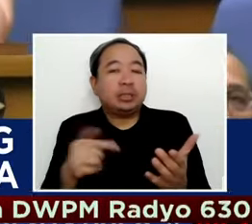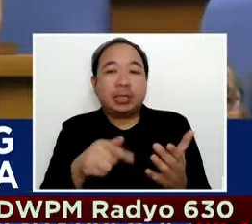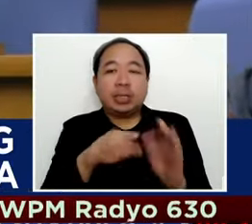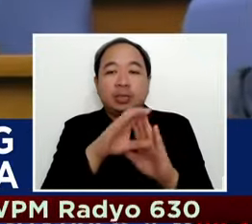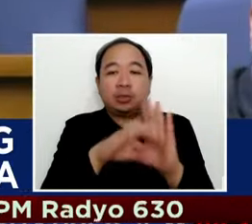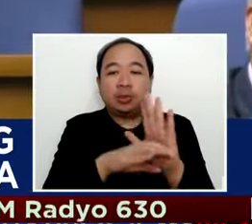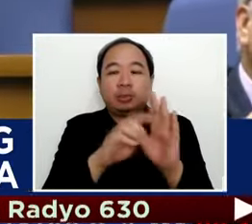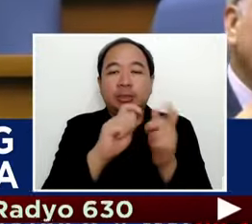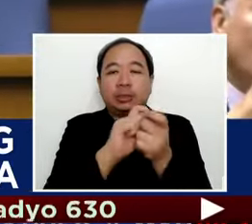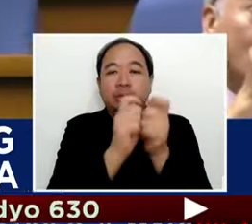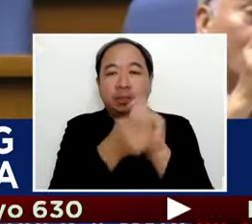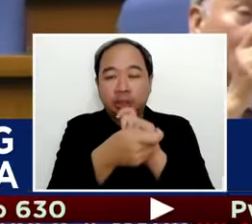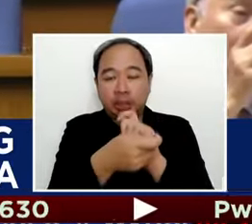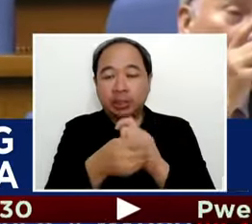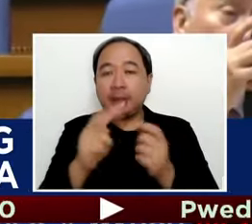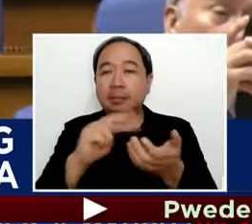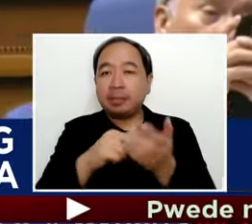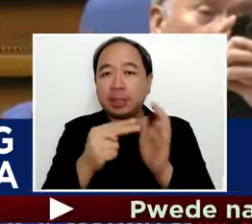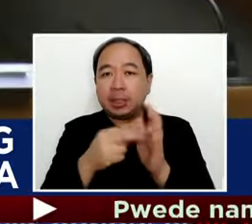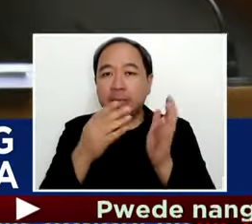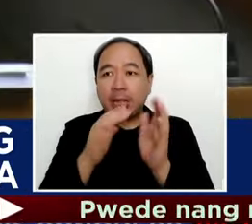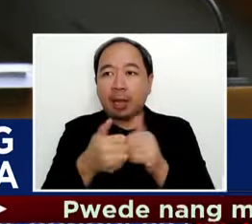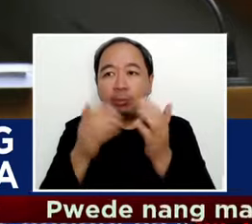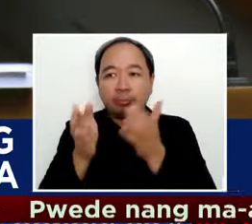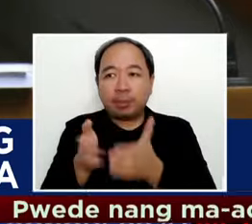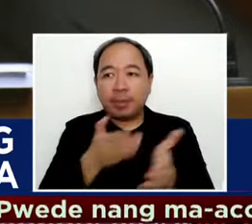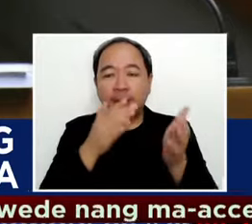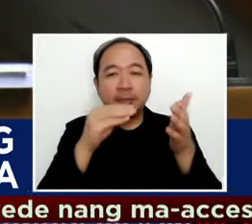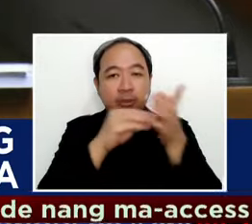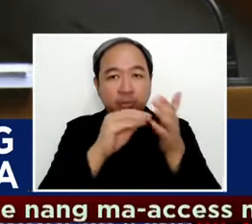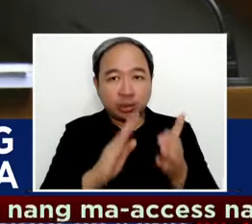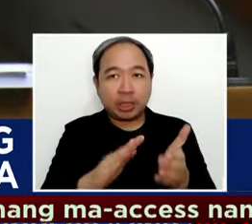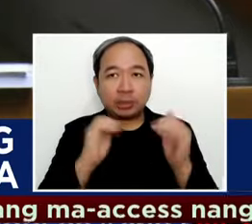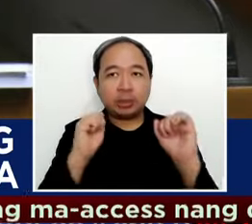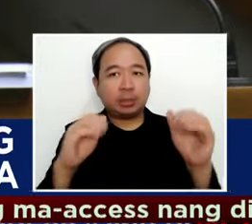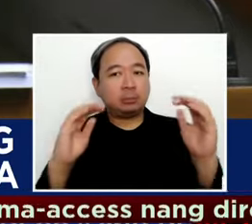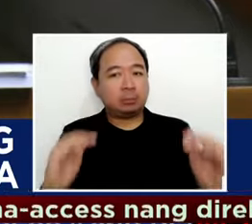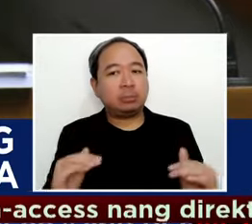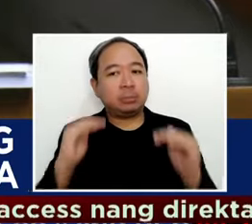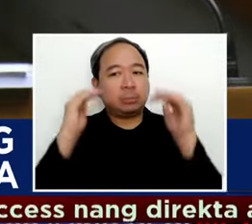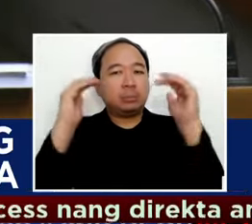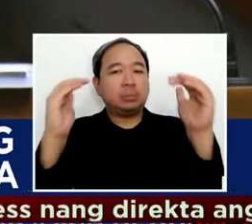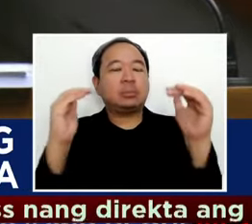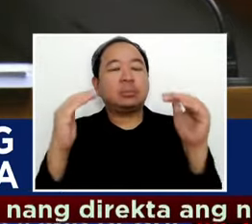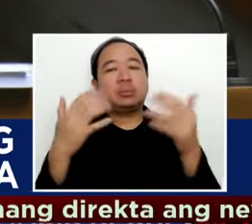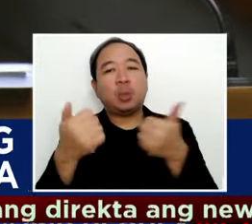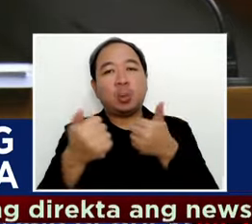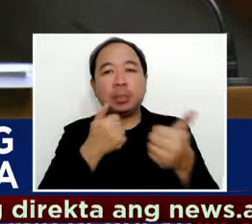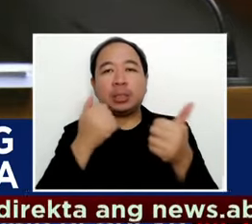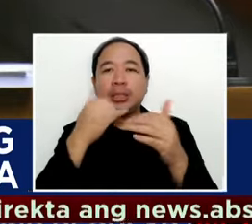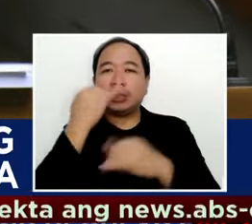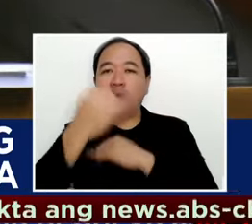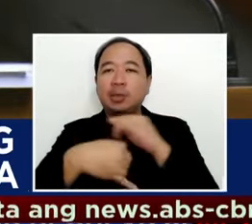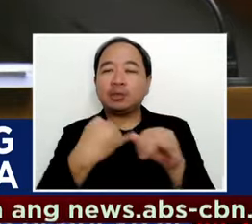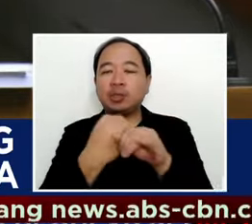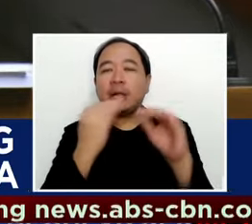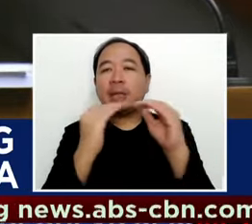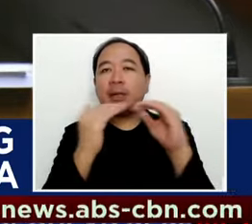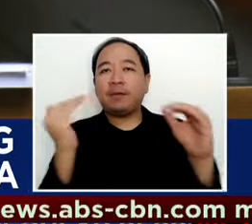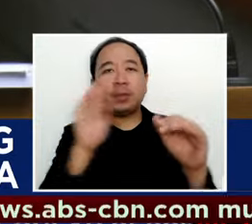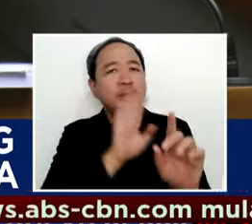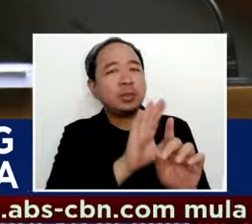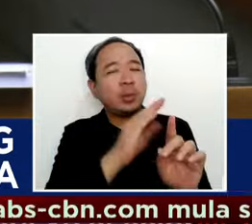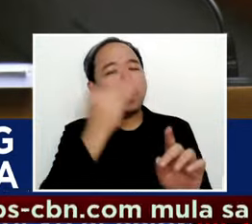is about preparing our students to compete on an international level with knowledge and skills